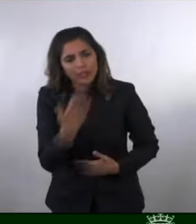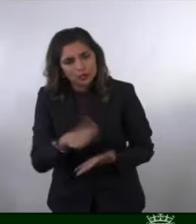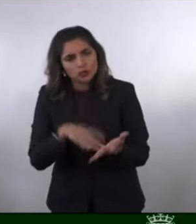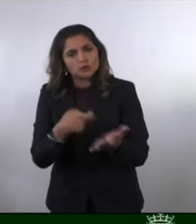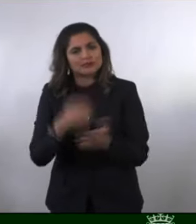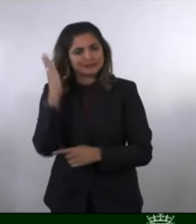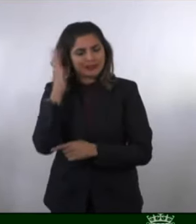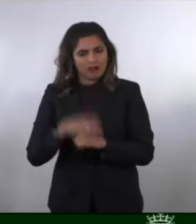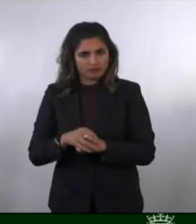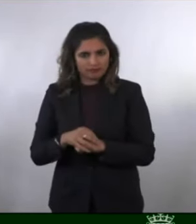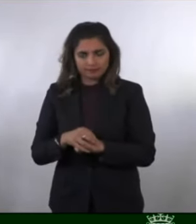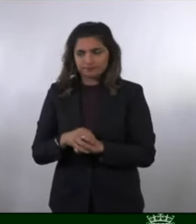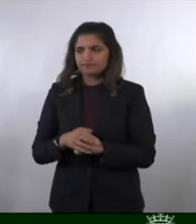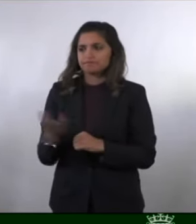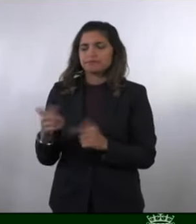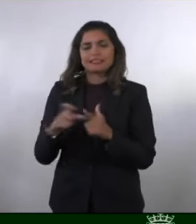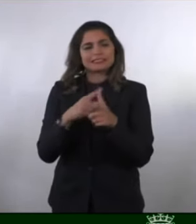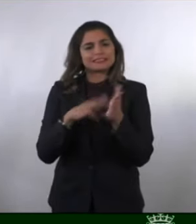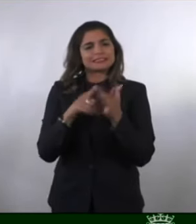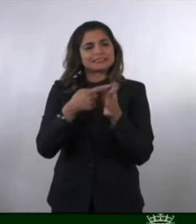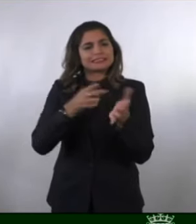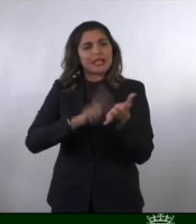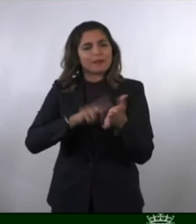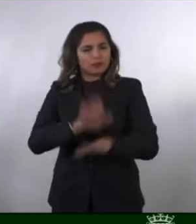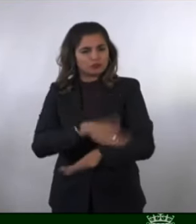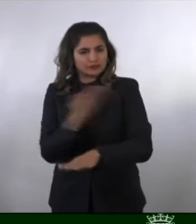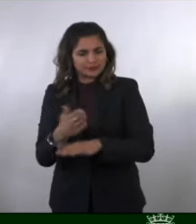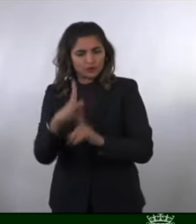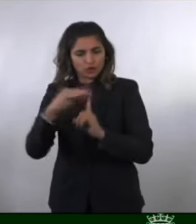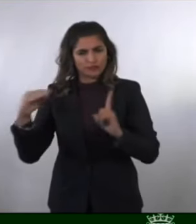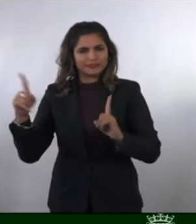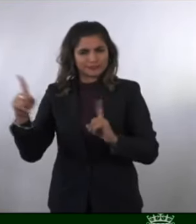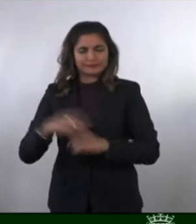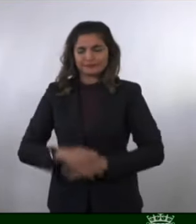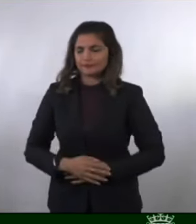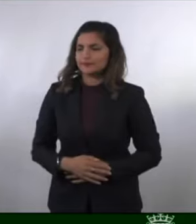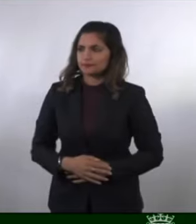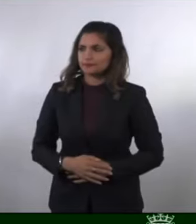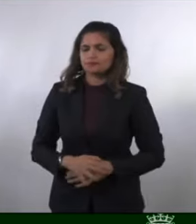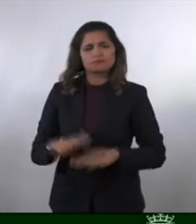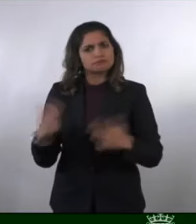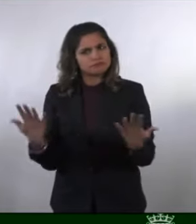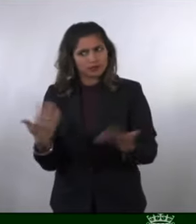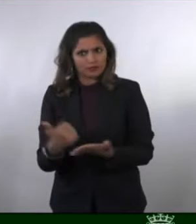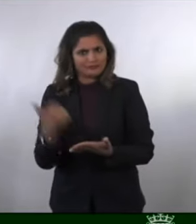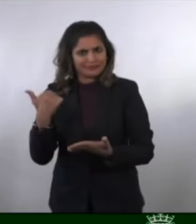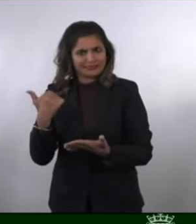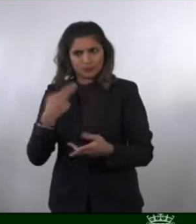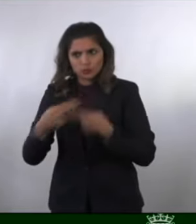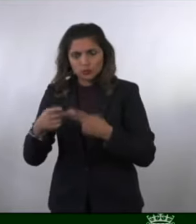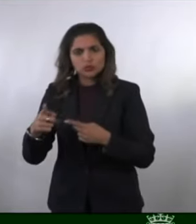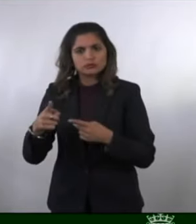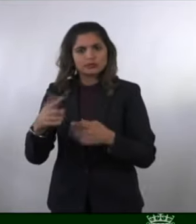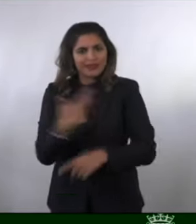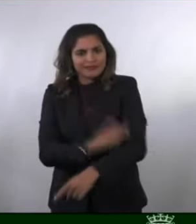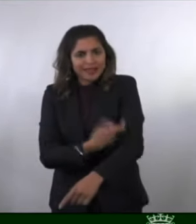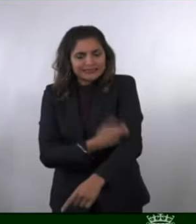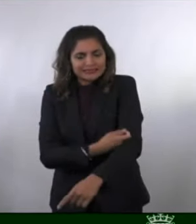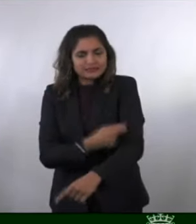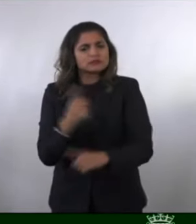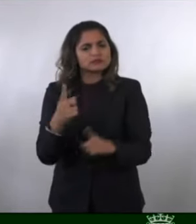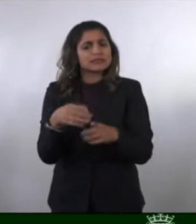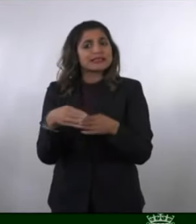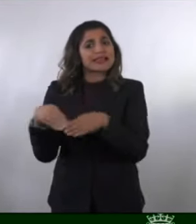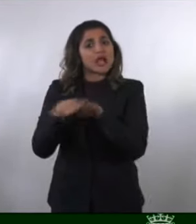the encouraging developments on vaccines, can I welcome the news that the blanket national lockdown is